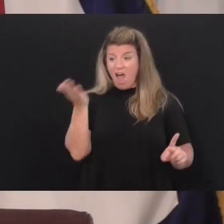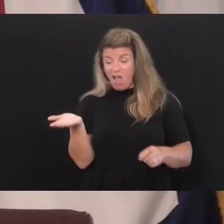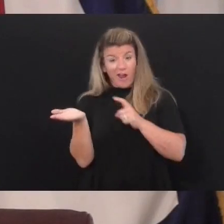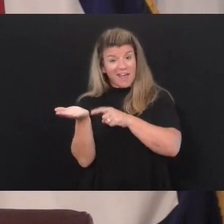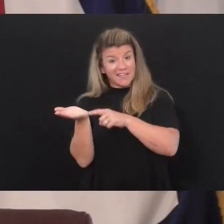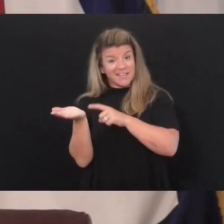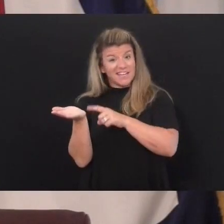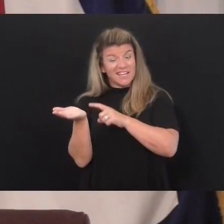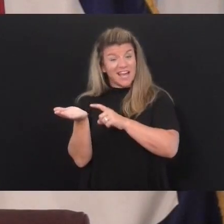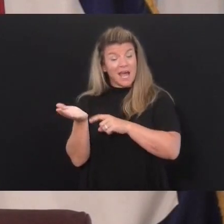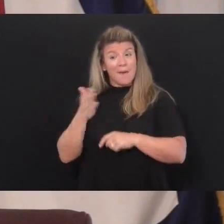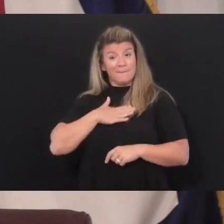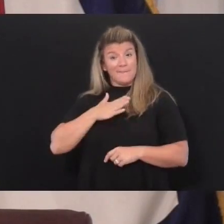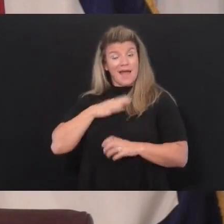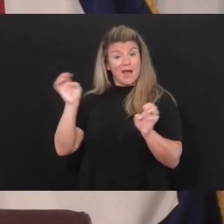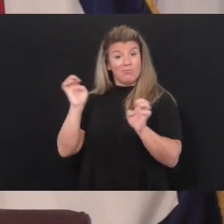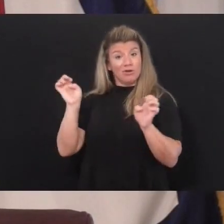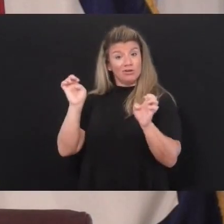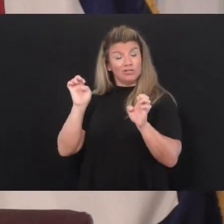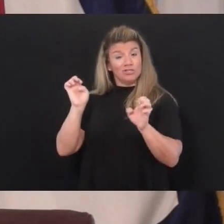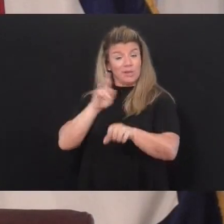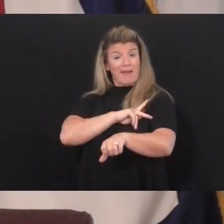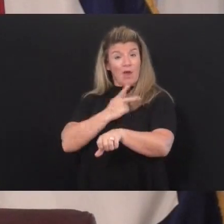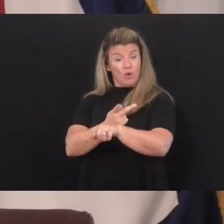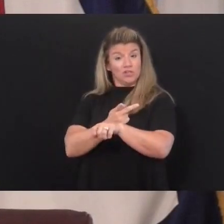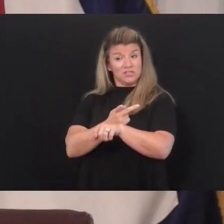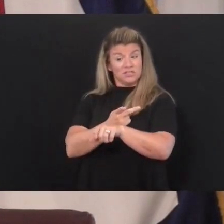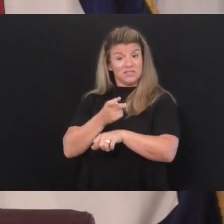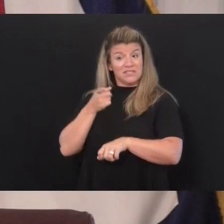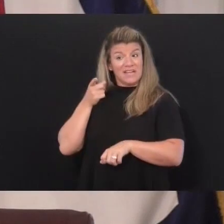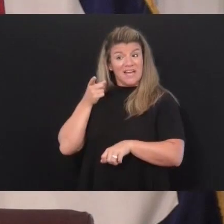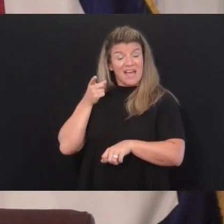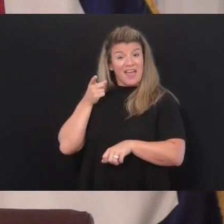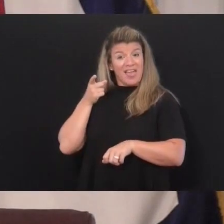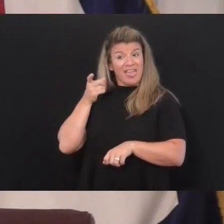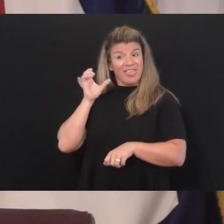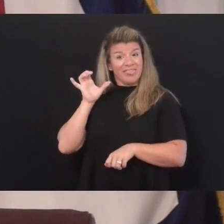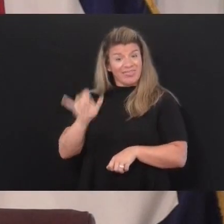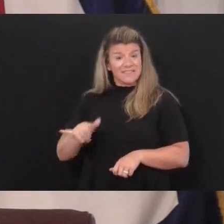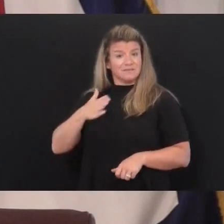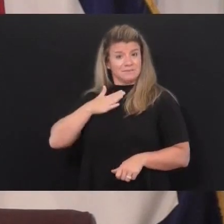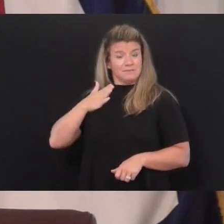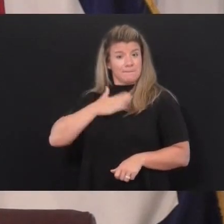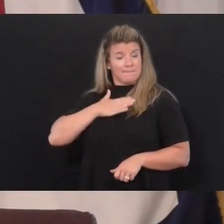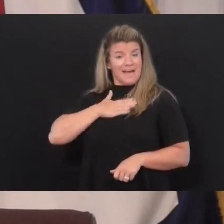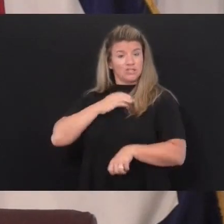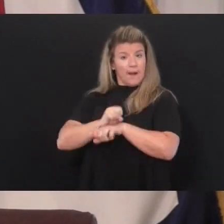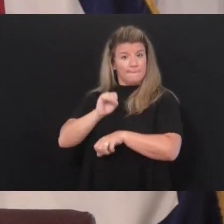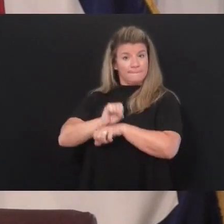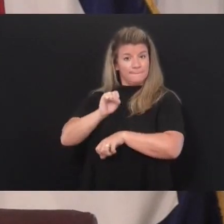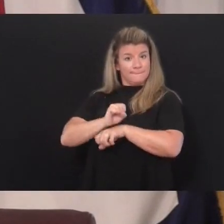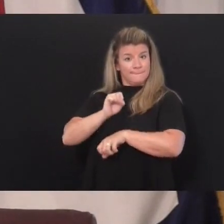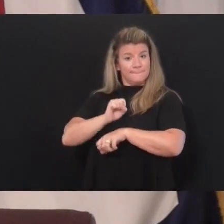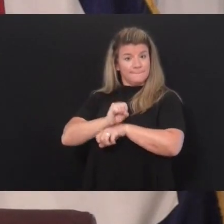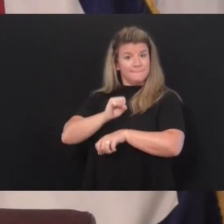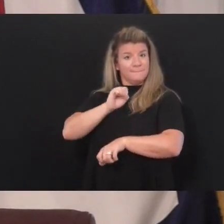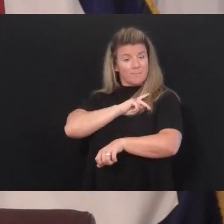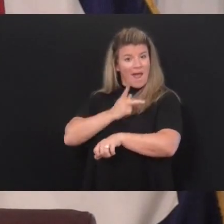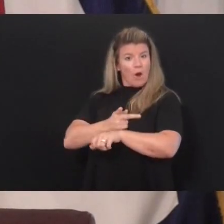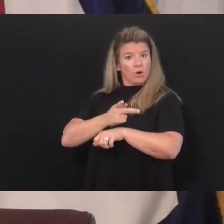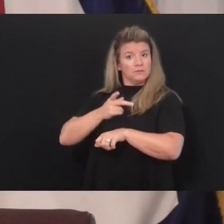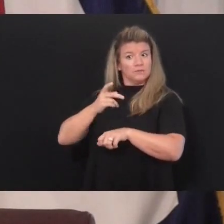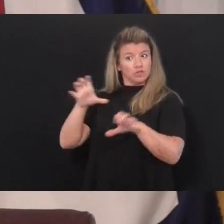her MPH in Masters in Public Health is very beneficial to this. So with that,